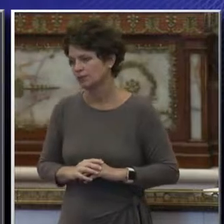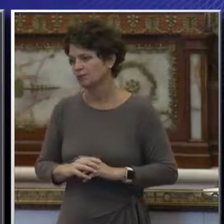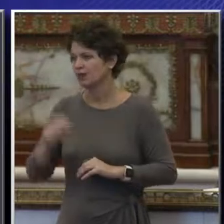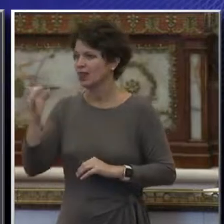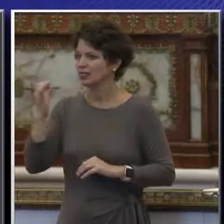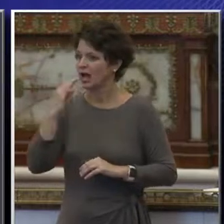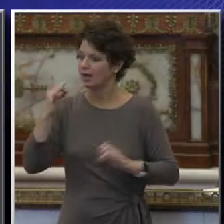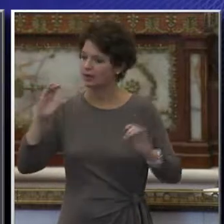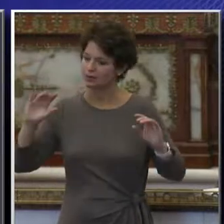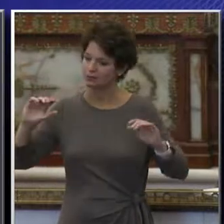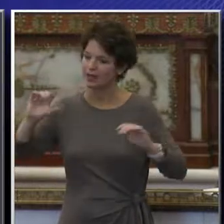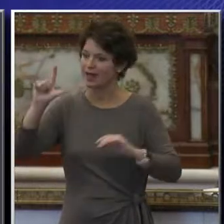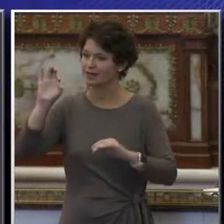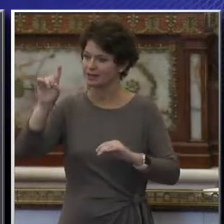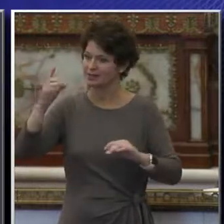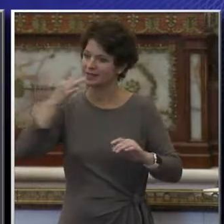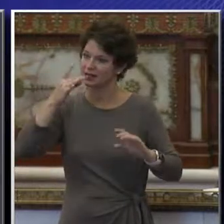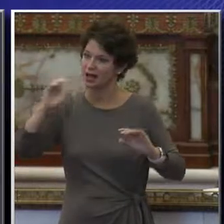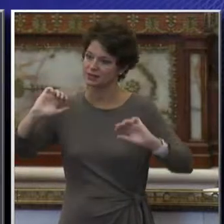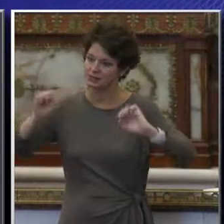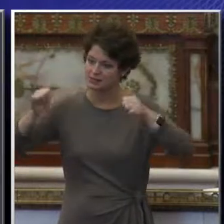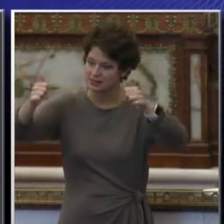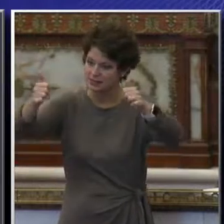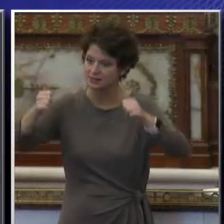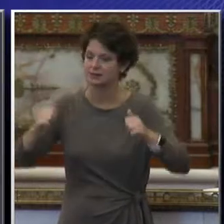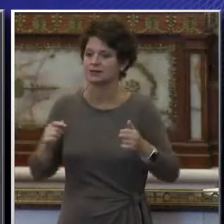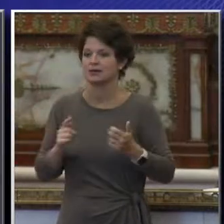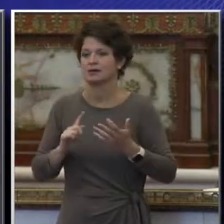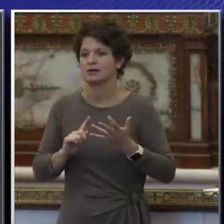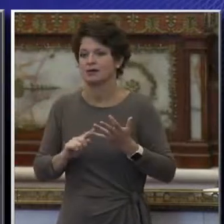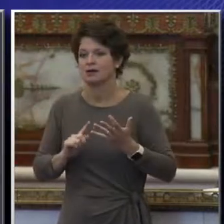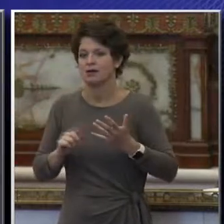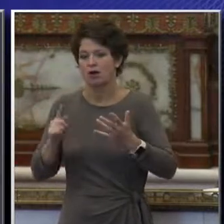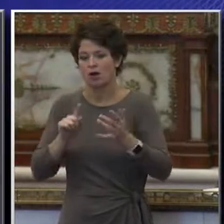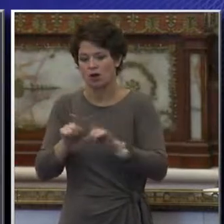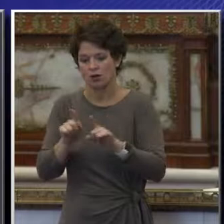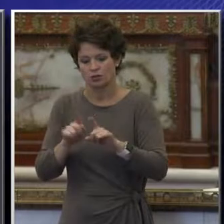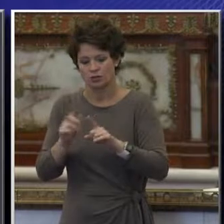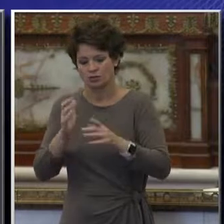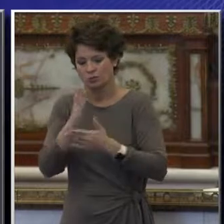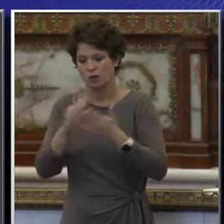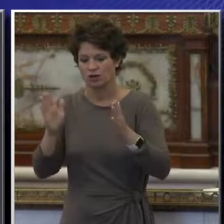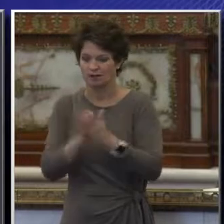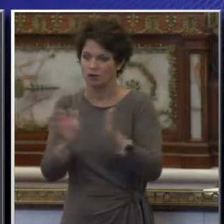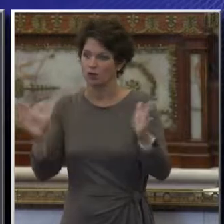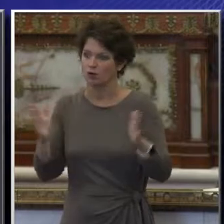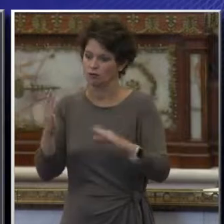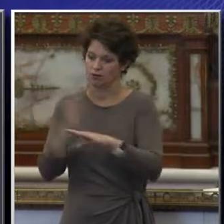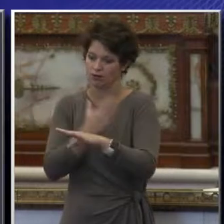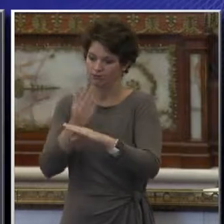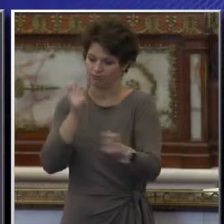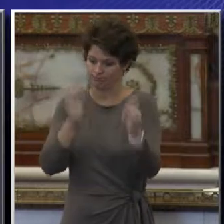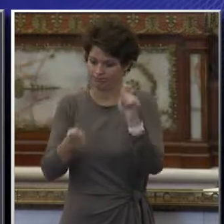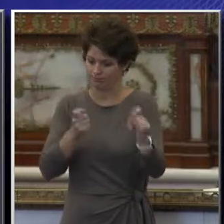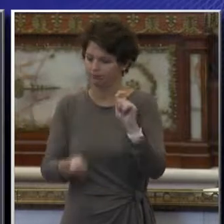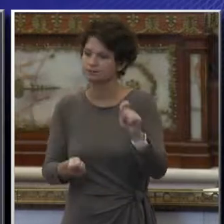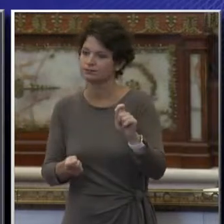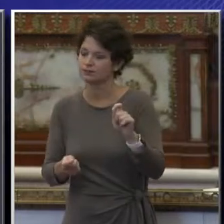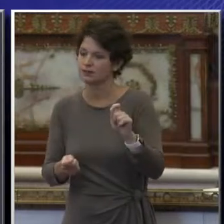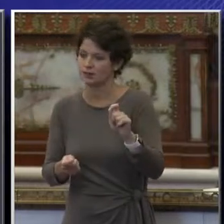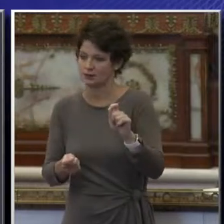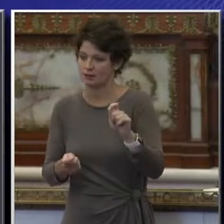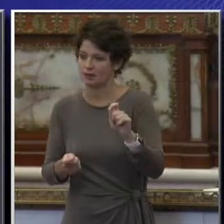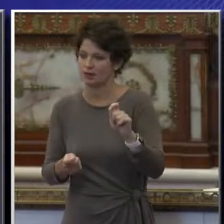Lighting, we're looking to do LED lighting. We're also looking, as part of the overall redevelopment, in